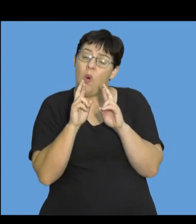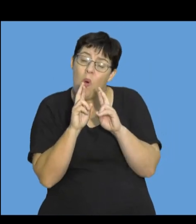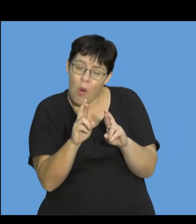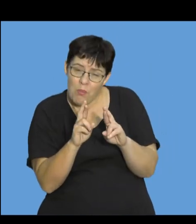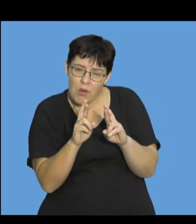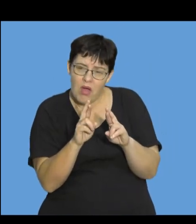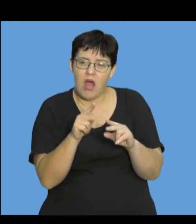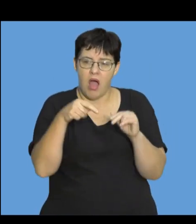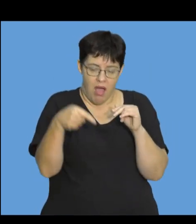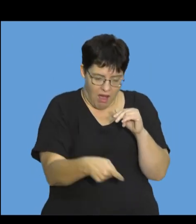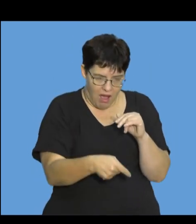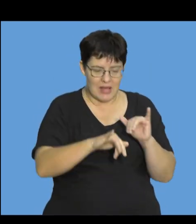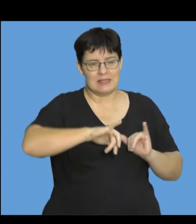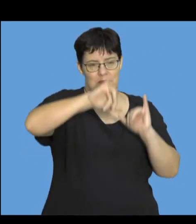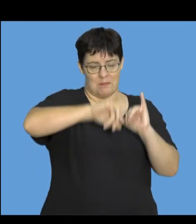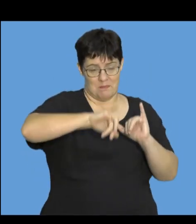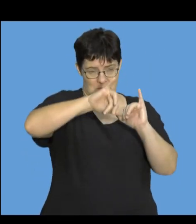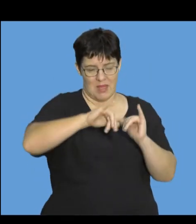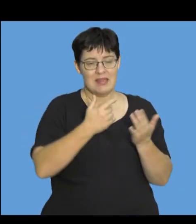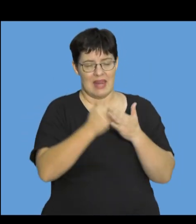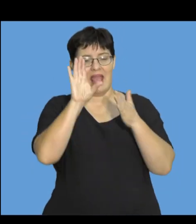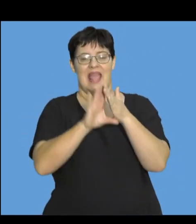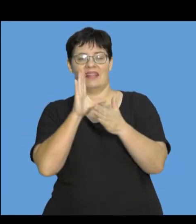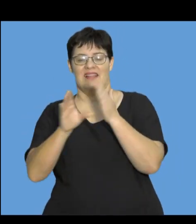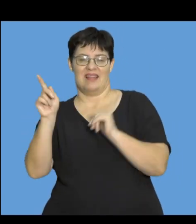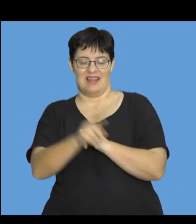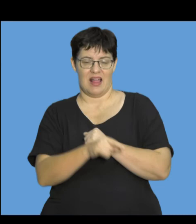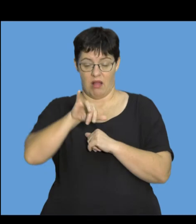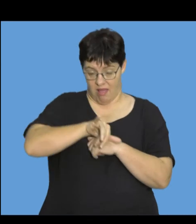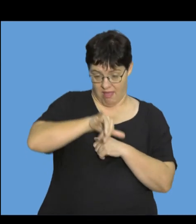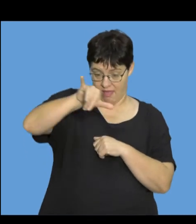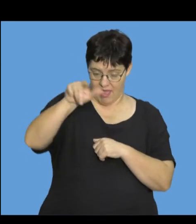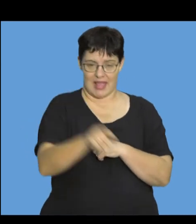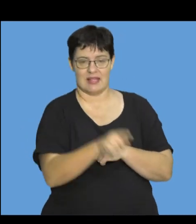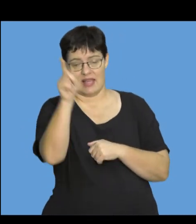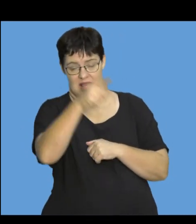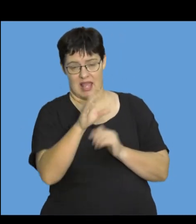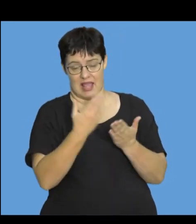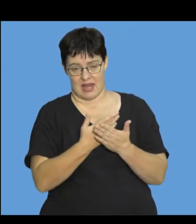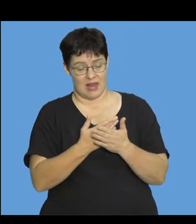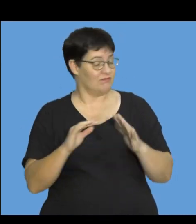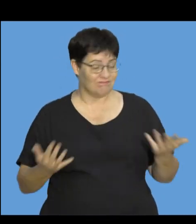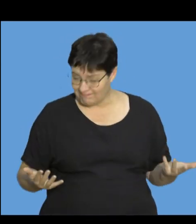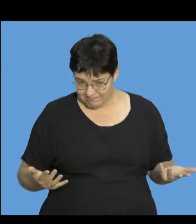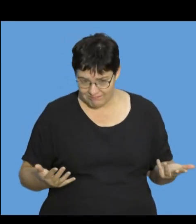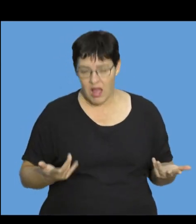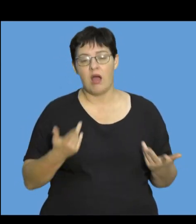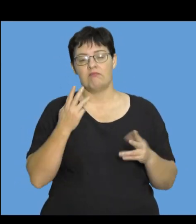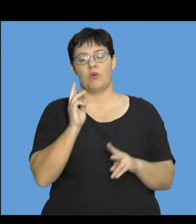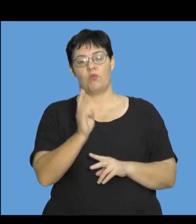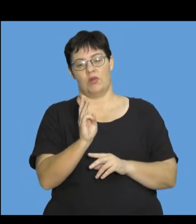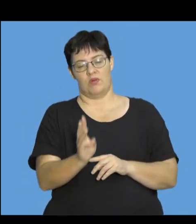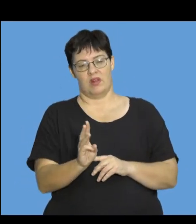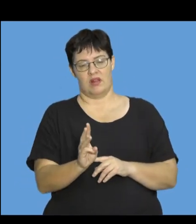hope that it will look like my denominator. Then I will cancel out things that look alike if they are. But if they are not, then